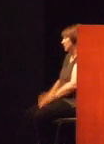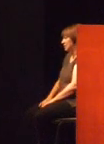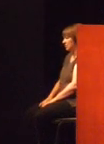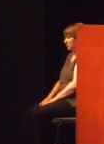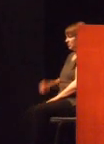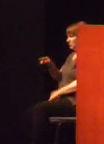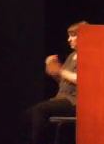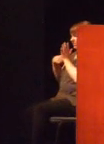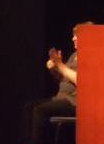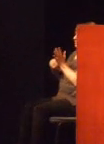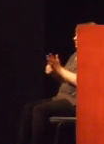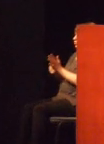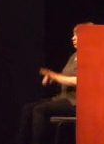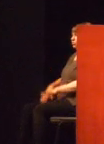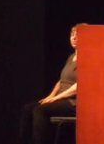is a sign